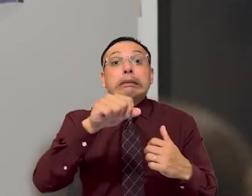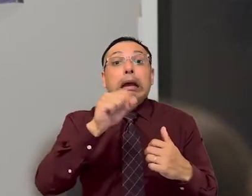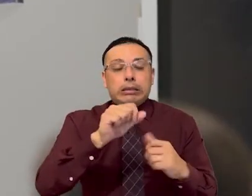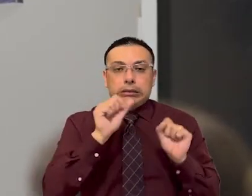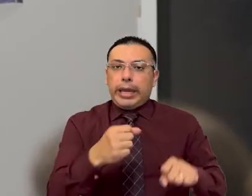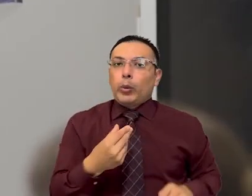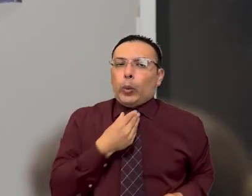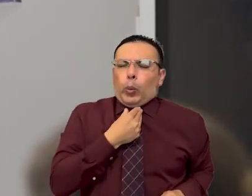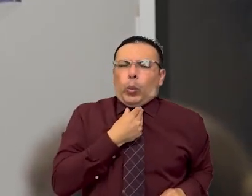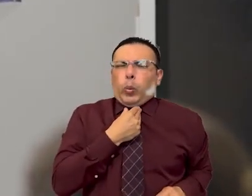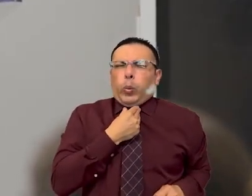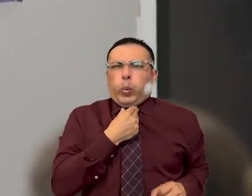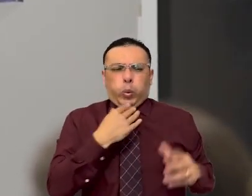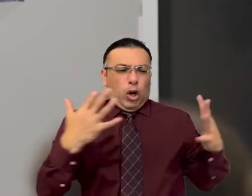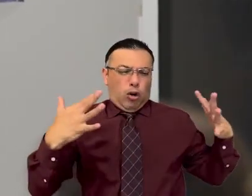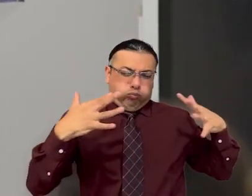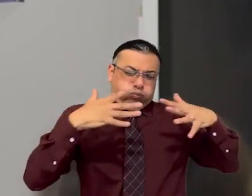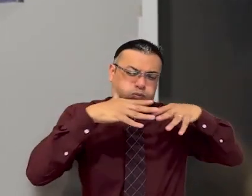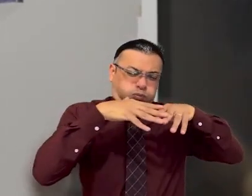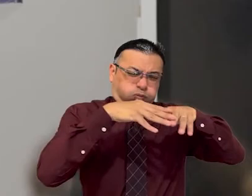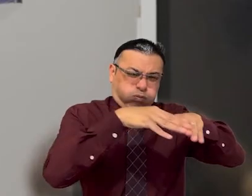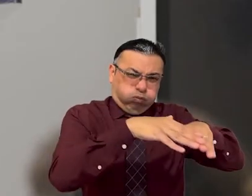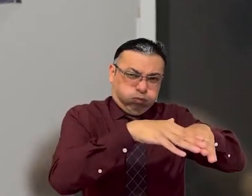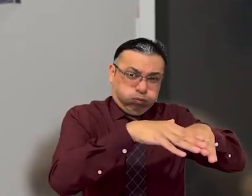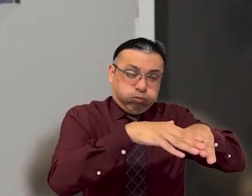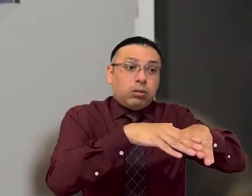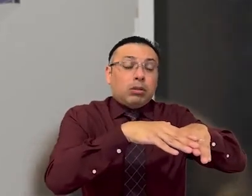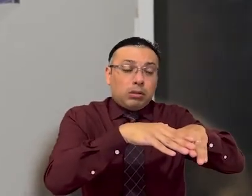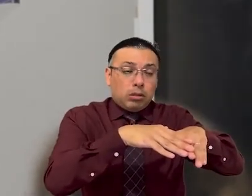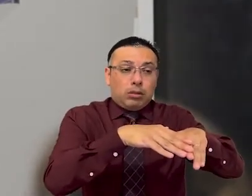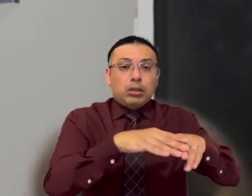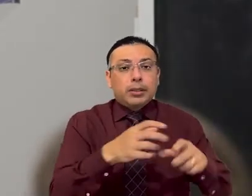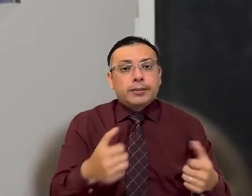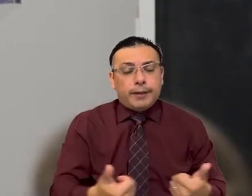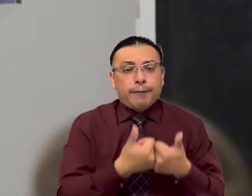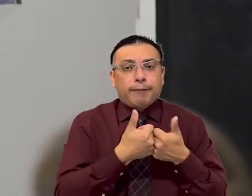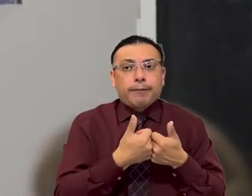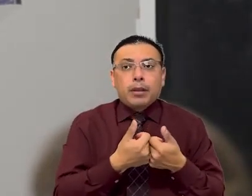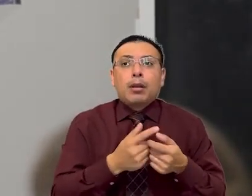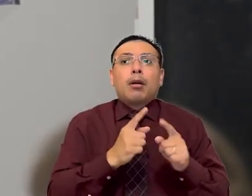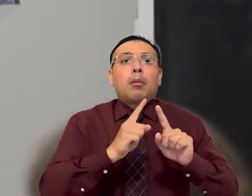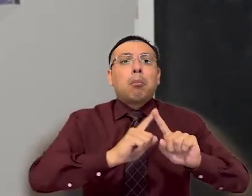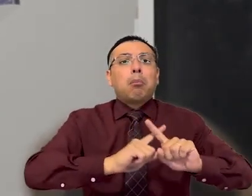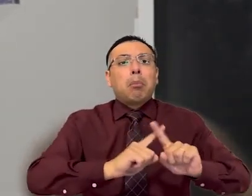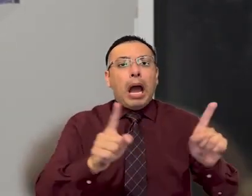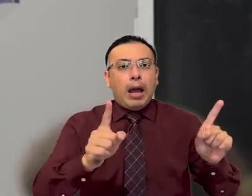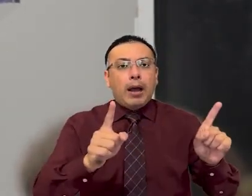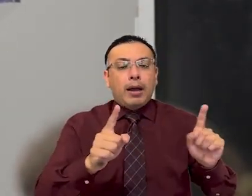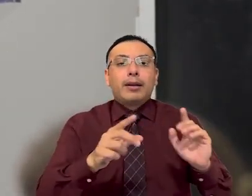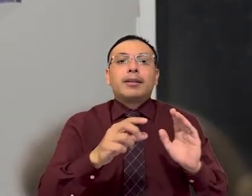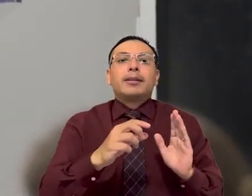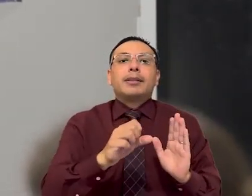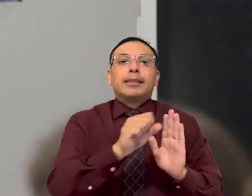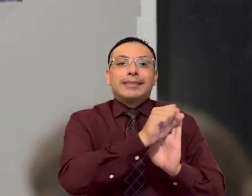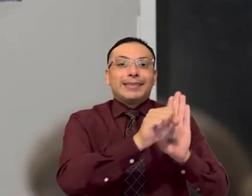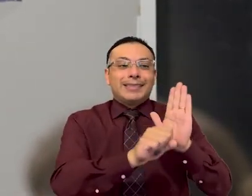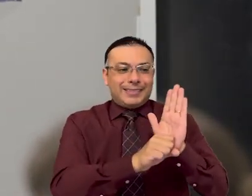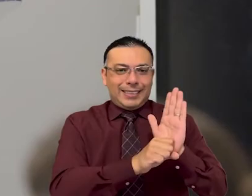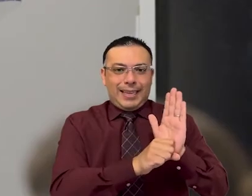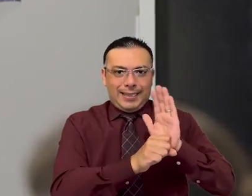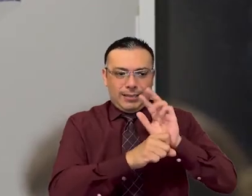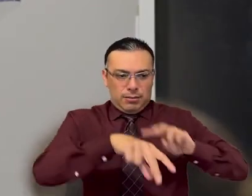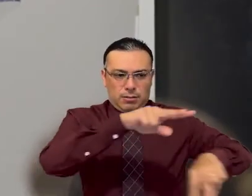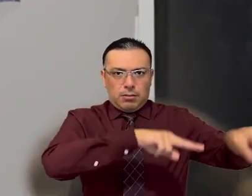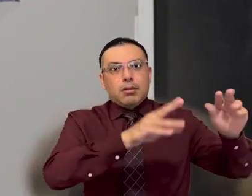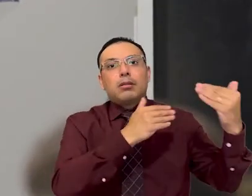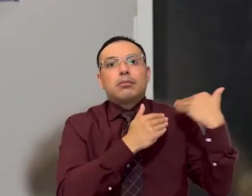not massive or numerous, right? But that's the great thing about Astoria, is that a lot of that infrastructure for the